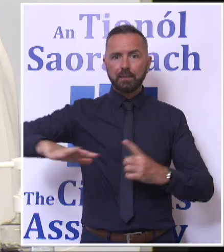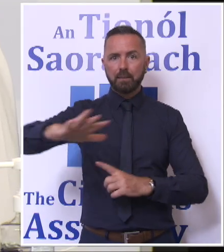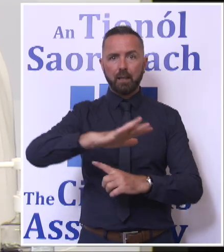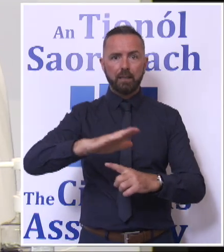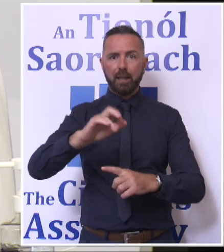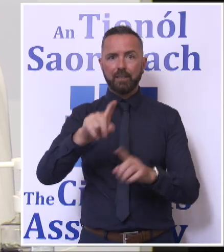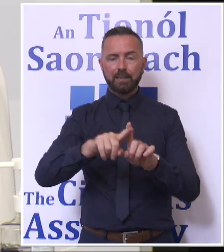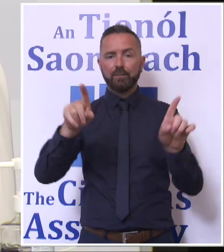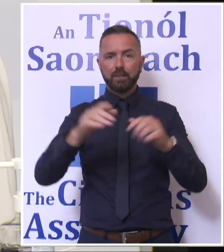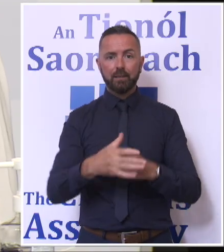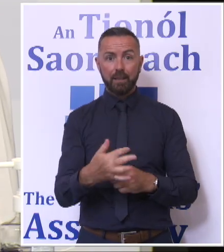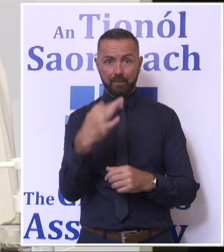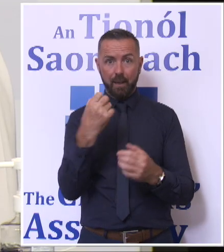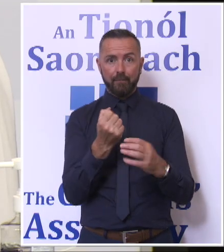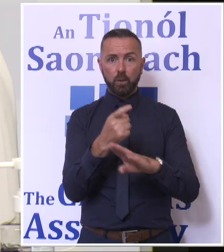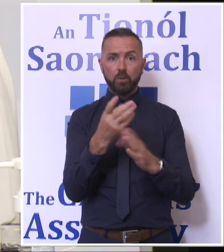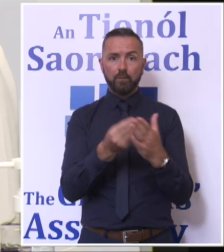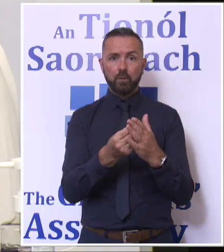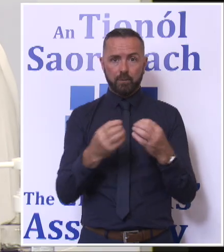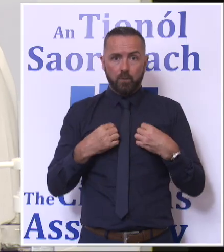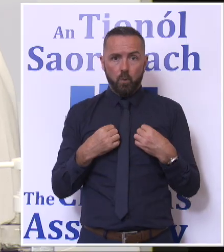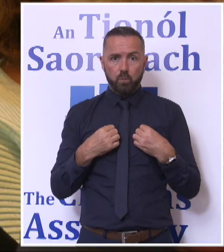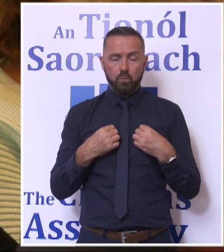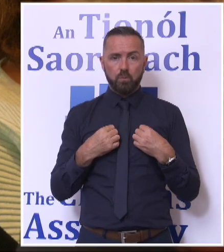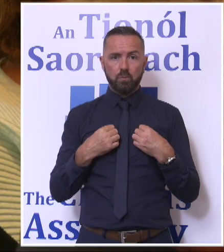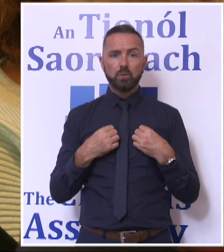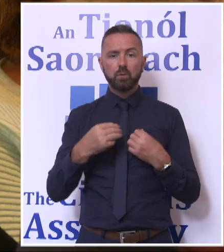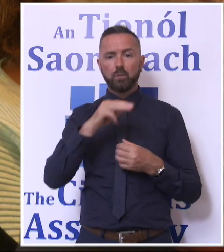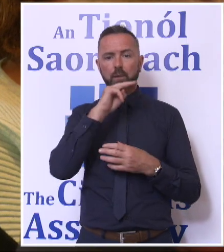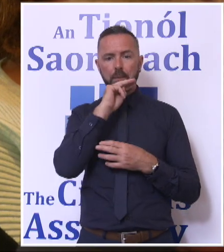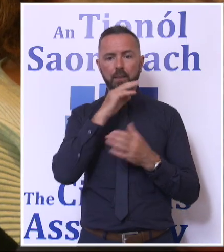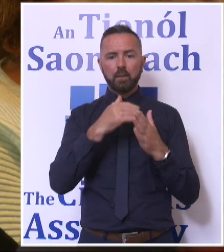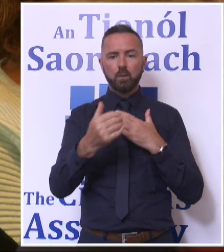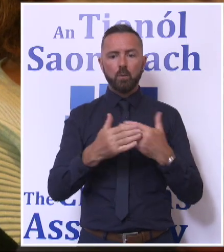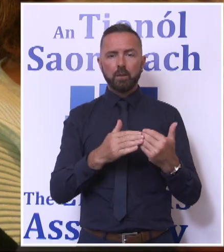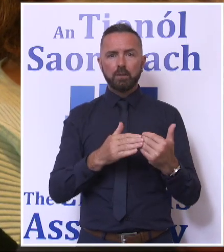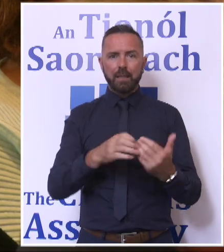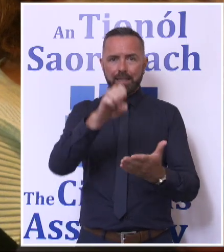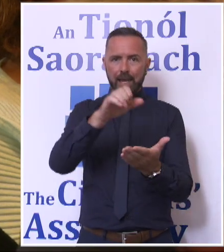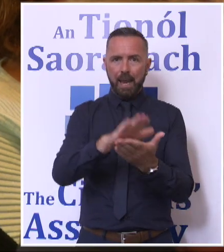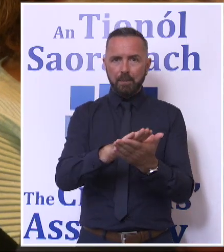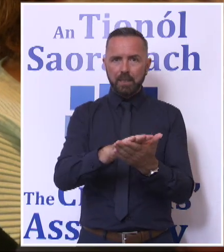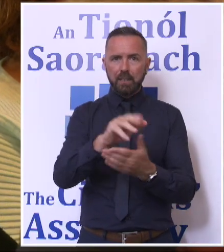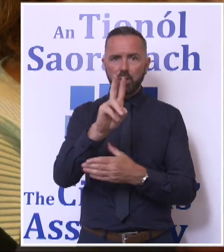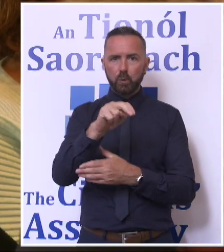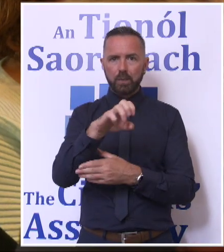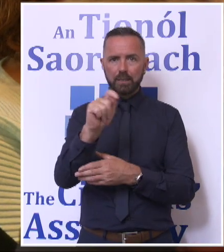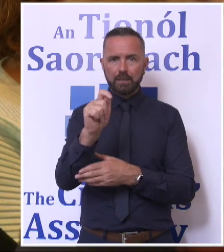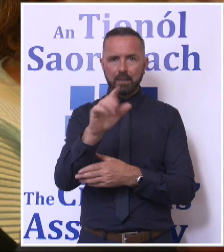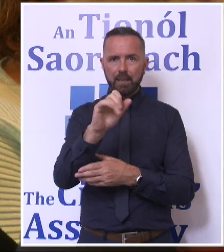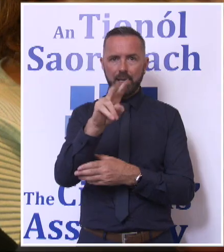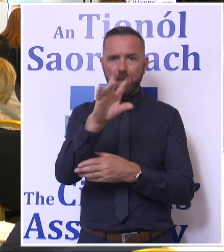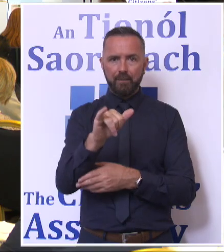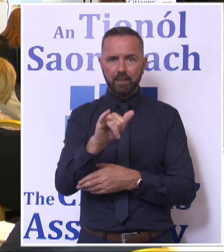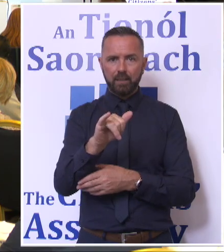had the funds of our own, the stick of an upper floor vacant unit levy could be combined with a carrot